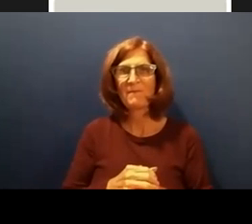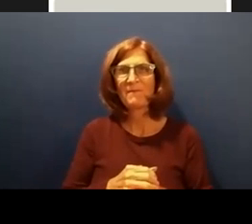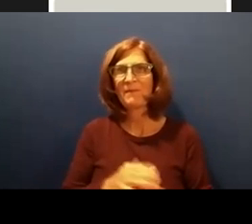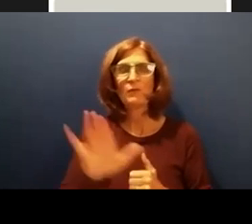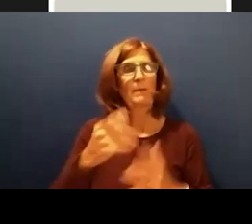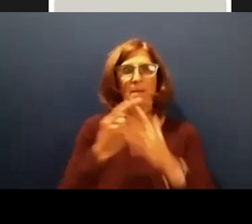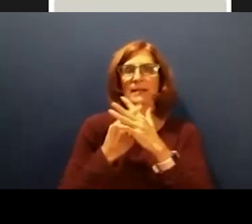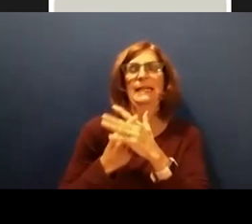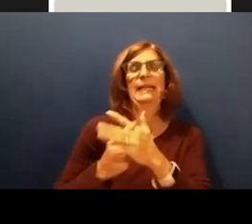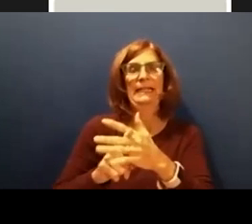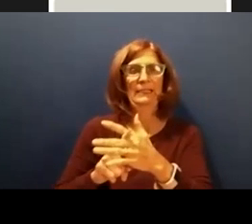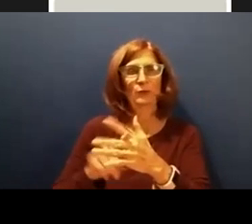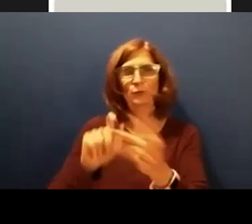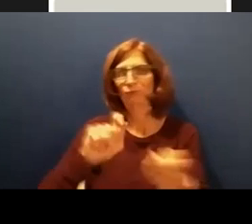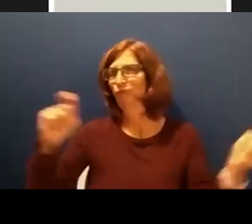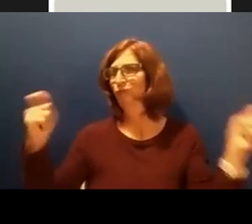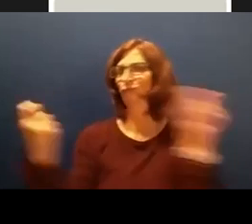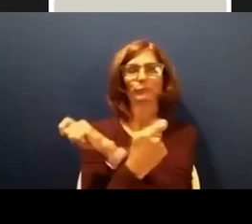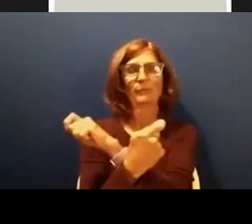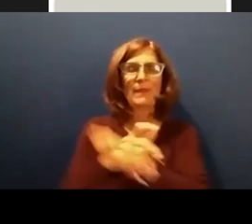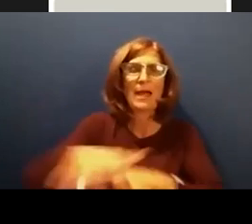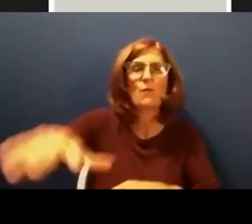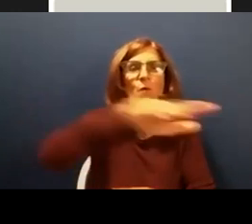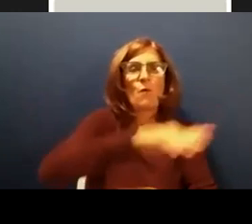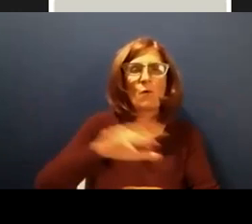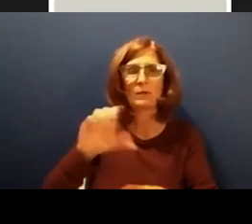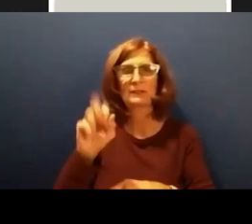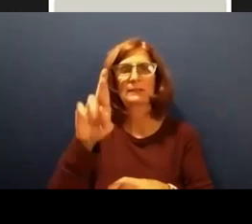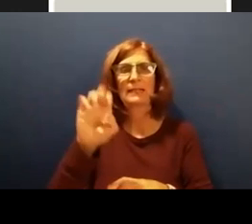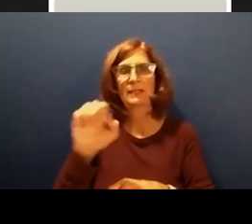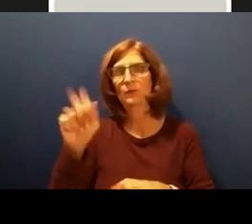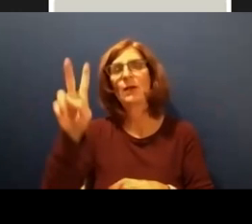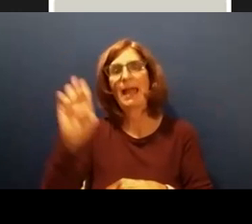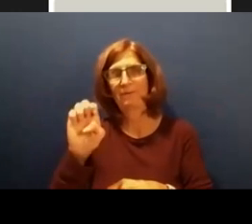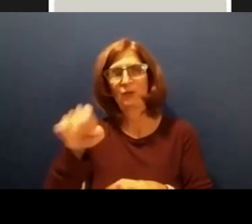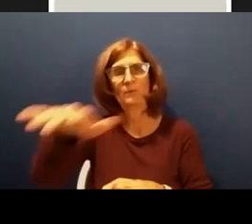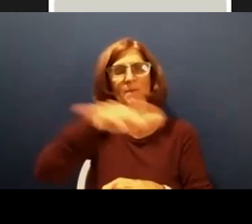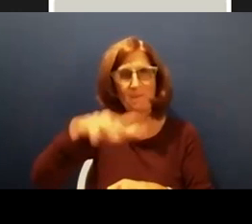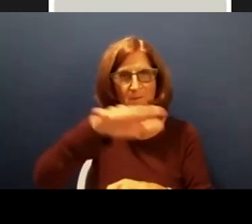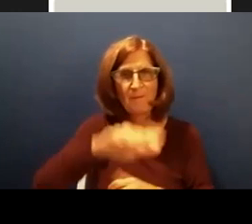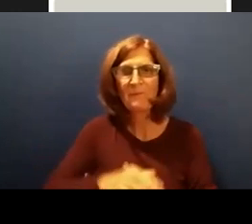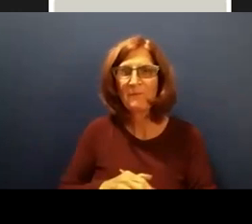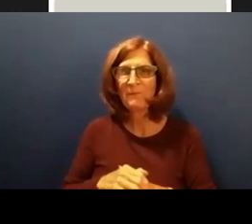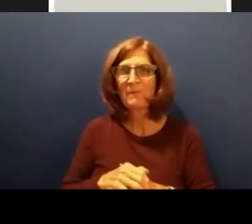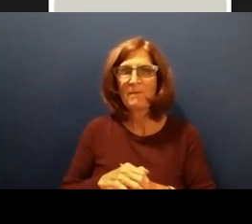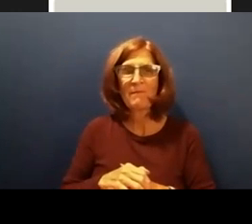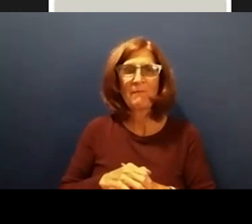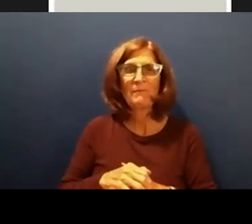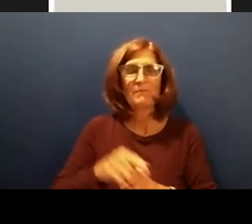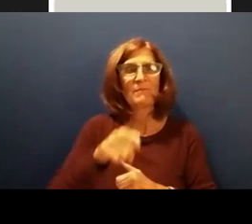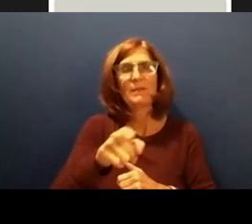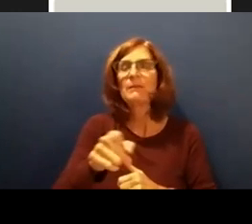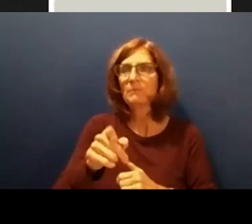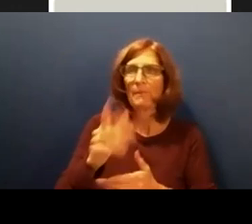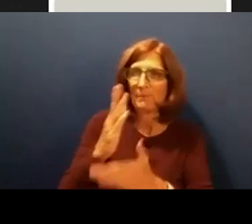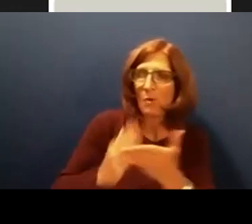the redevelopment of Center Avenue relative to its size, its scale, and its historic